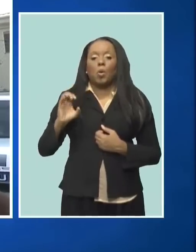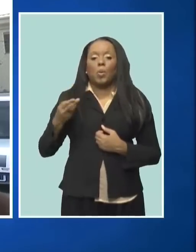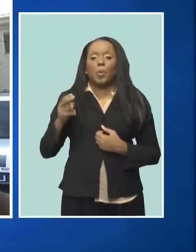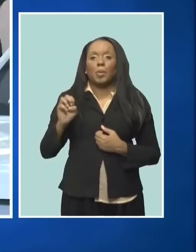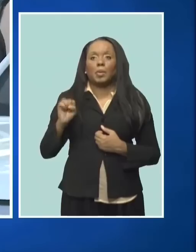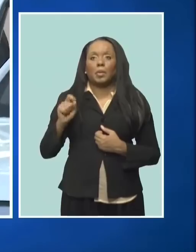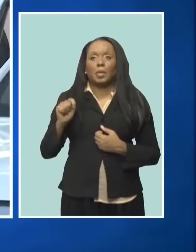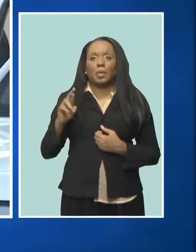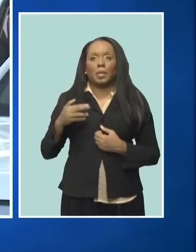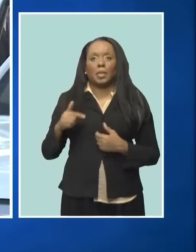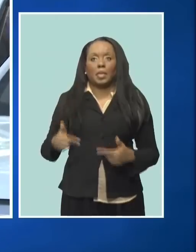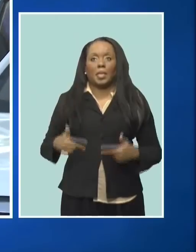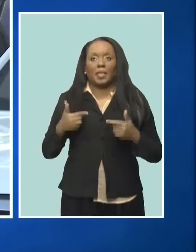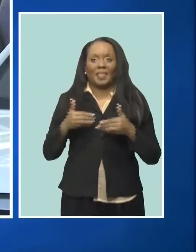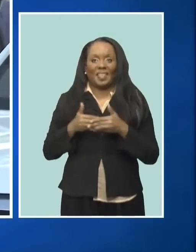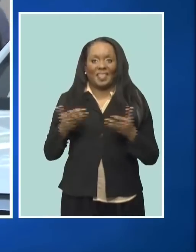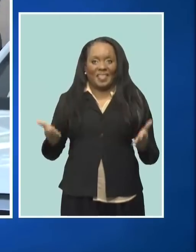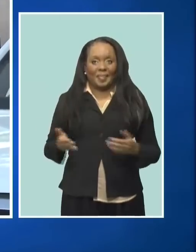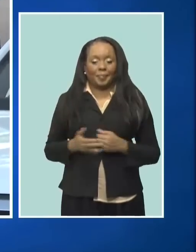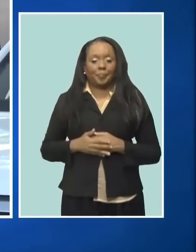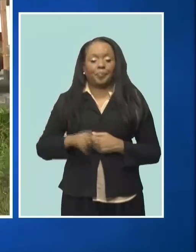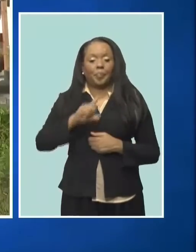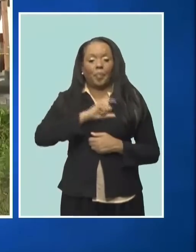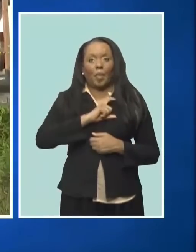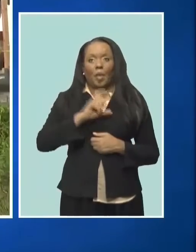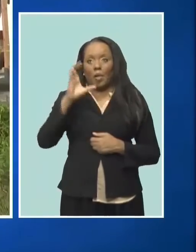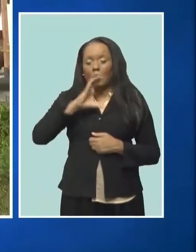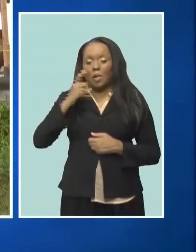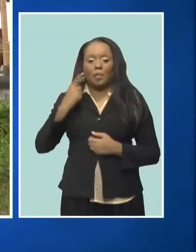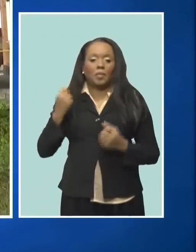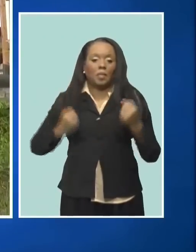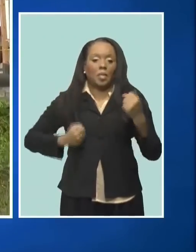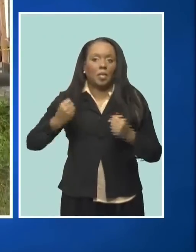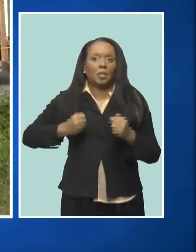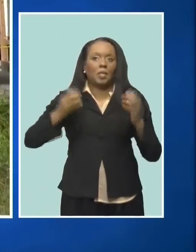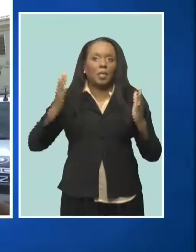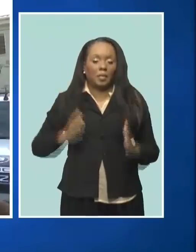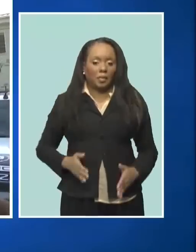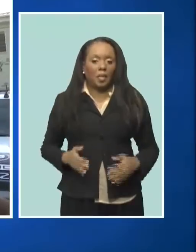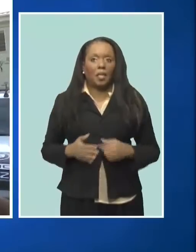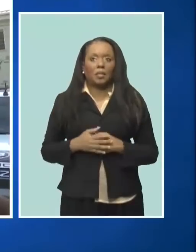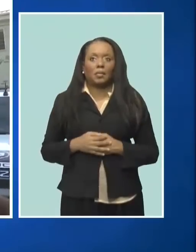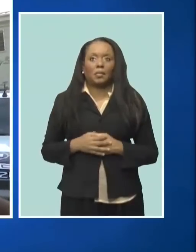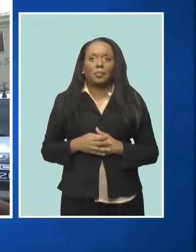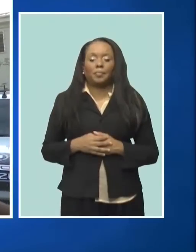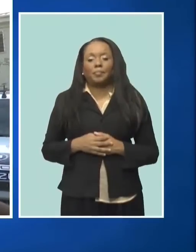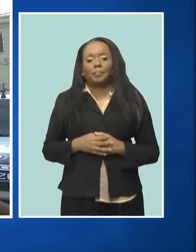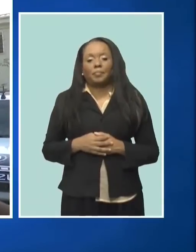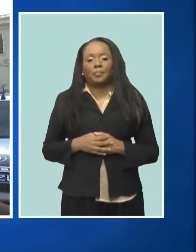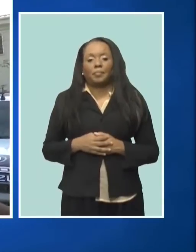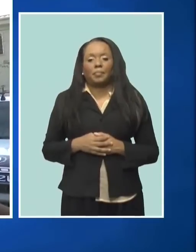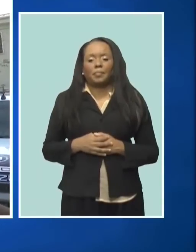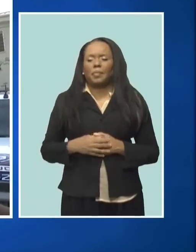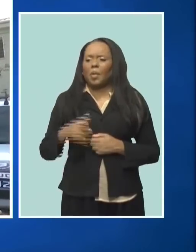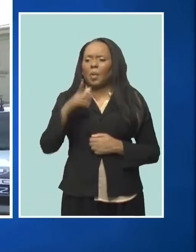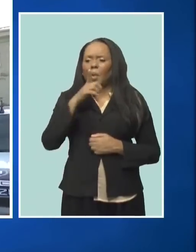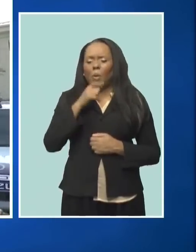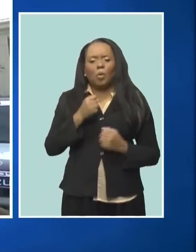here. Inspector Innes says police are now looking for the driver of the truck. Who could have done such a